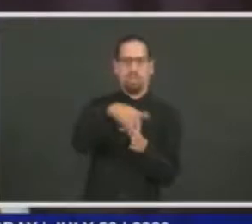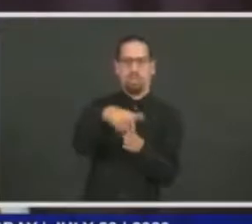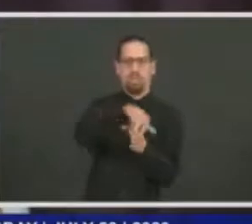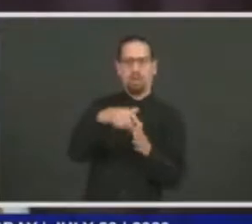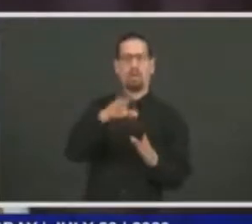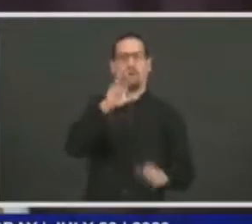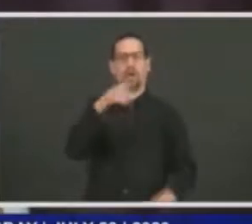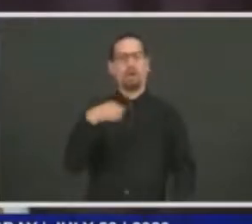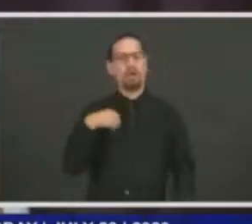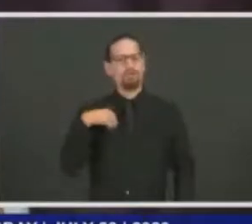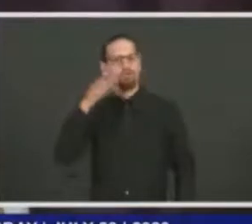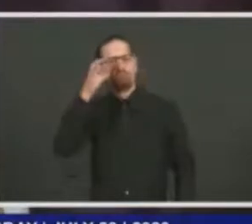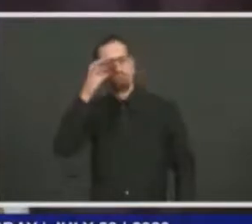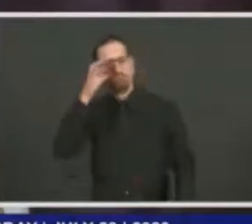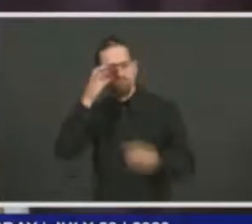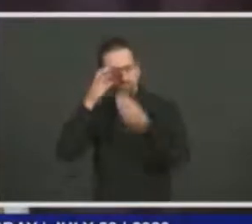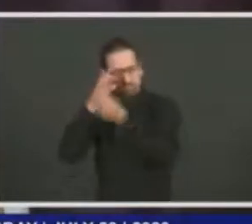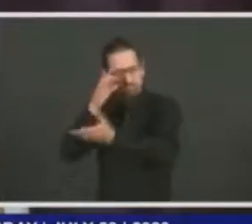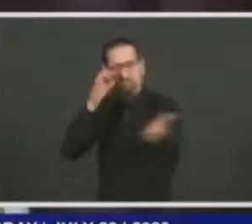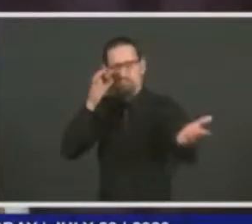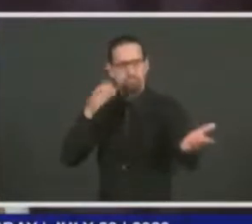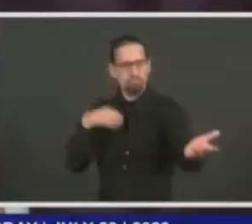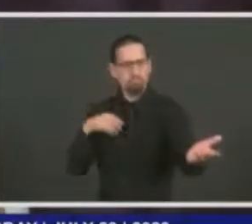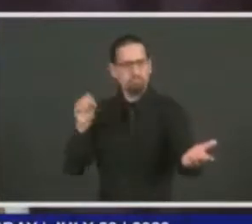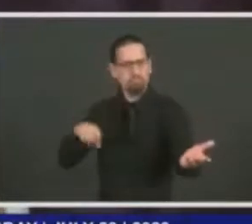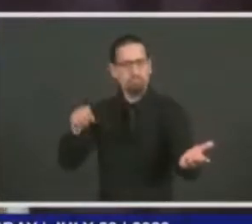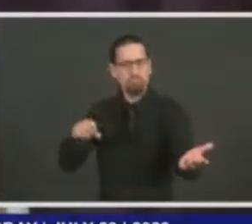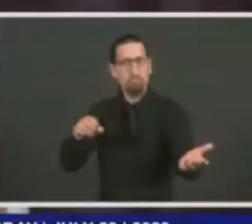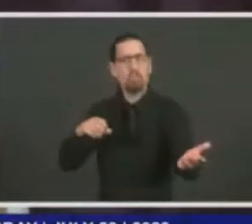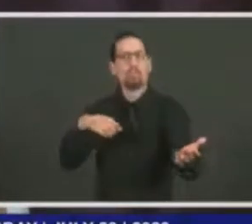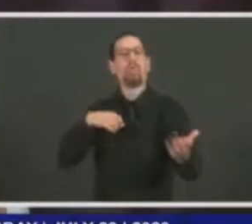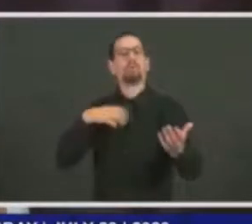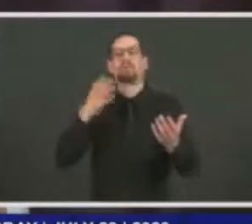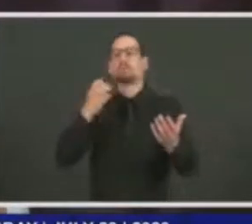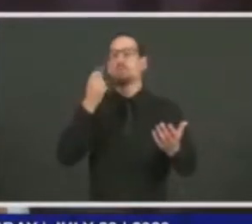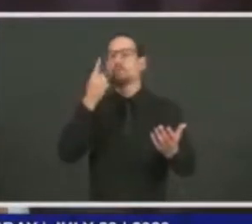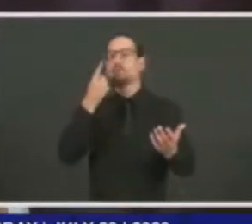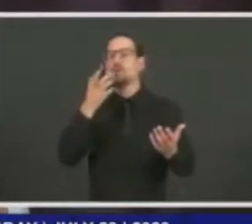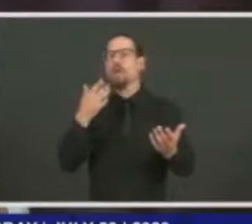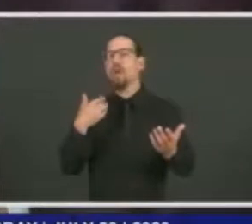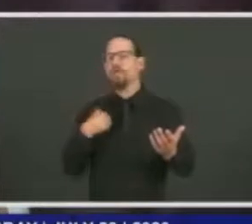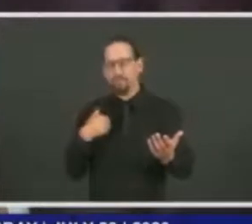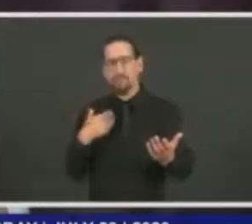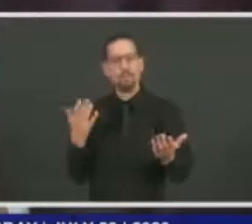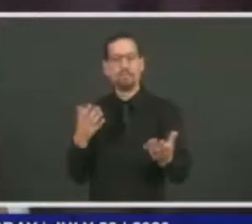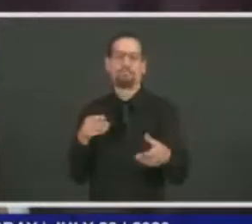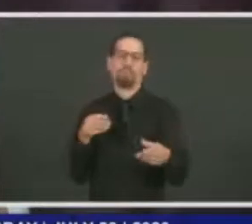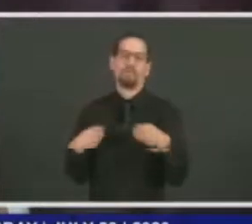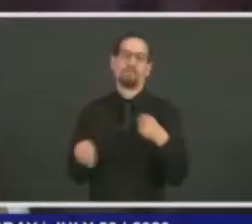you. There is going to be flexibility. There's going to be options.